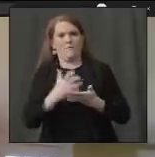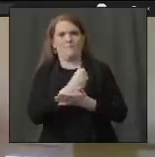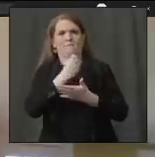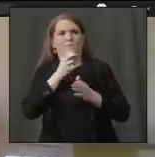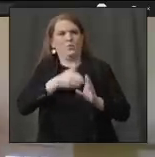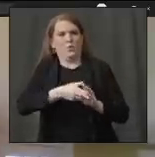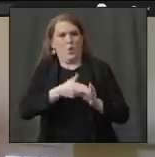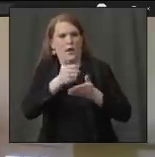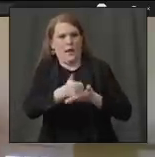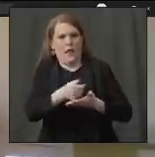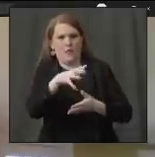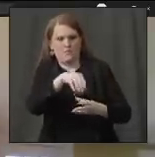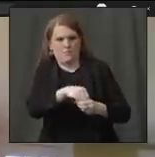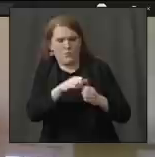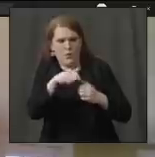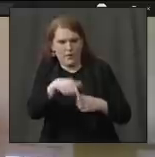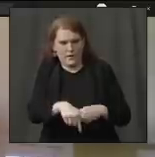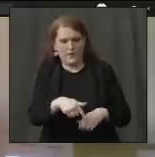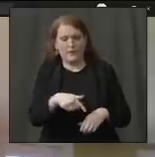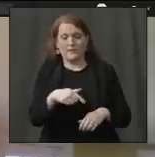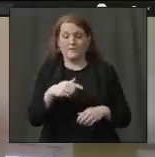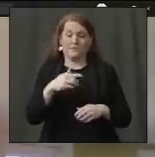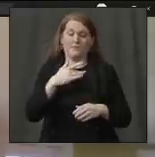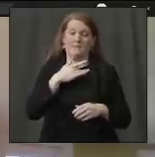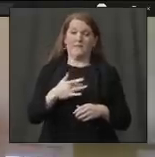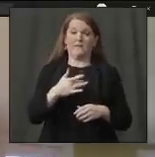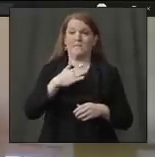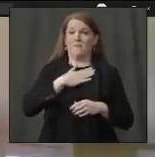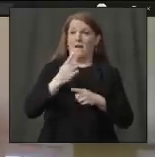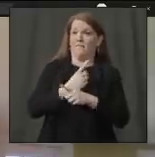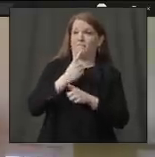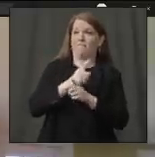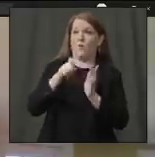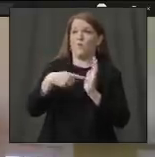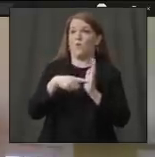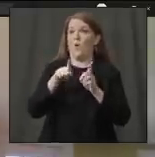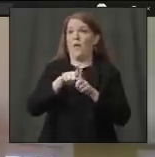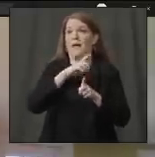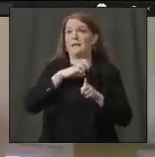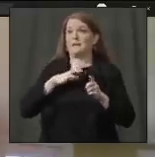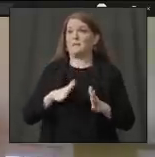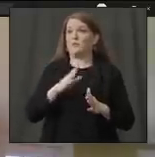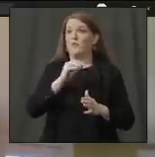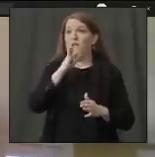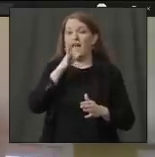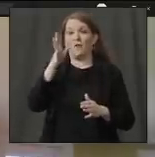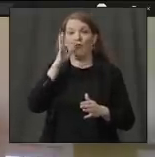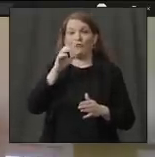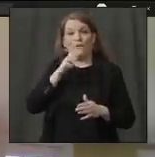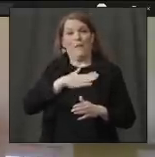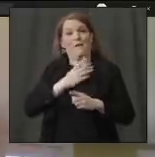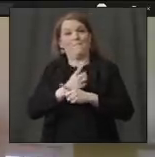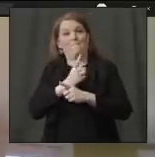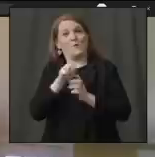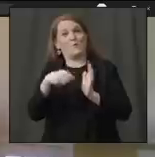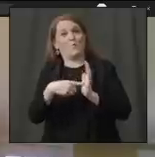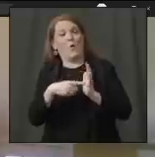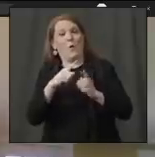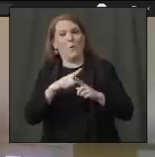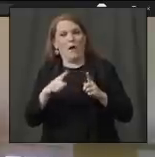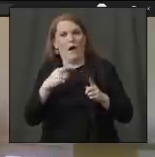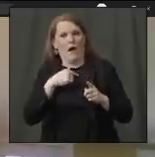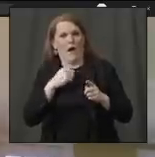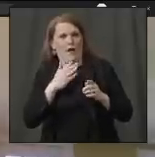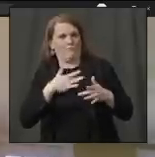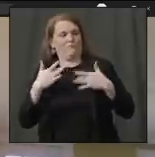the normal role of the Commissioner of Agriculture, but it's one that I welcome. For those of you who are familiar with me and my background, I did